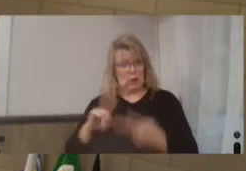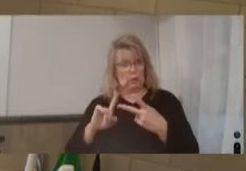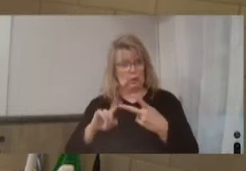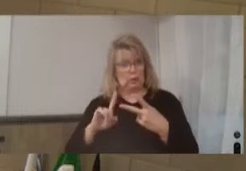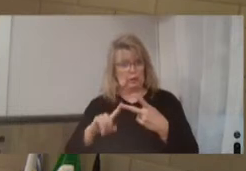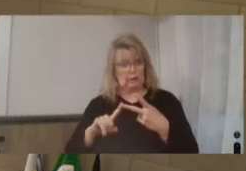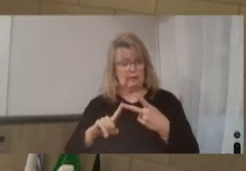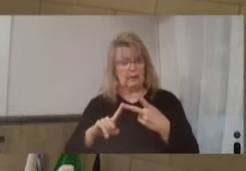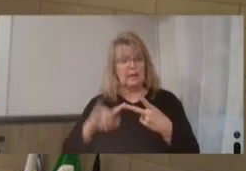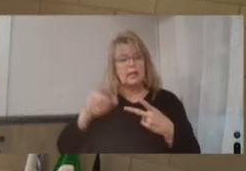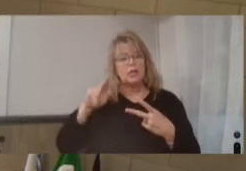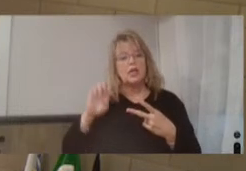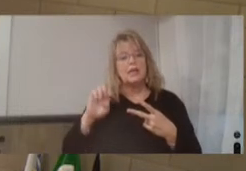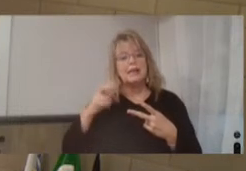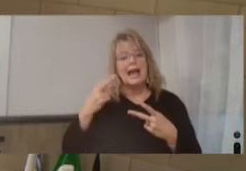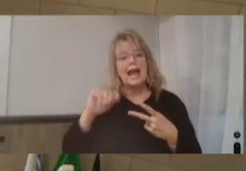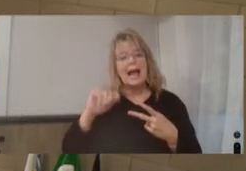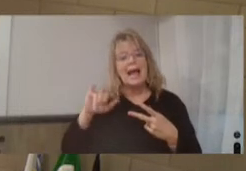so